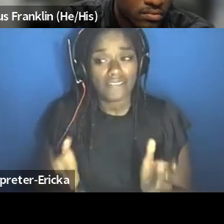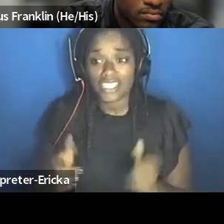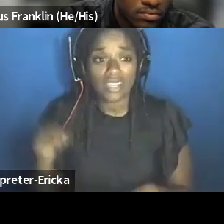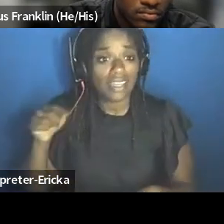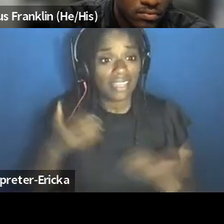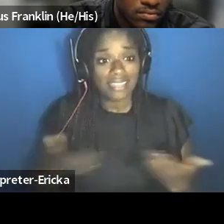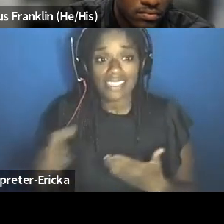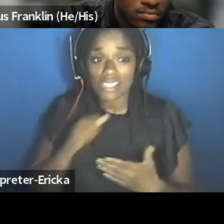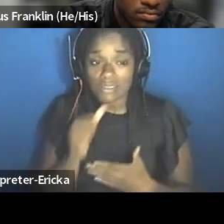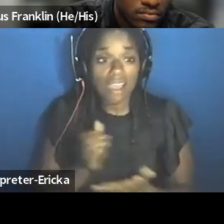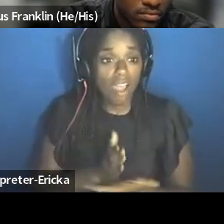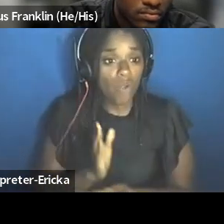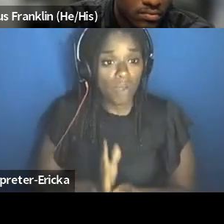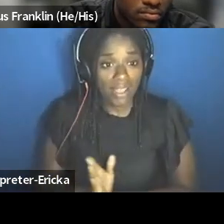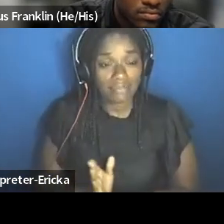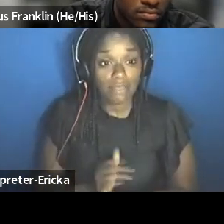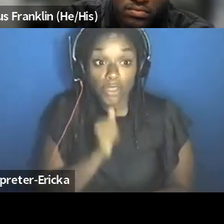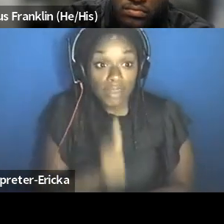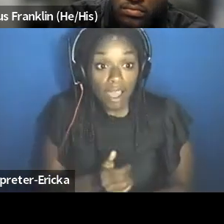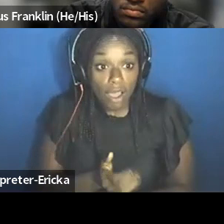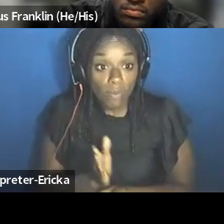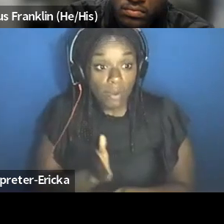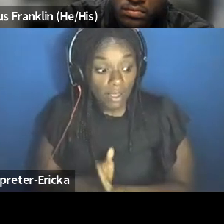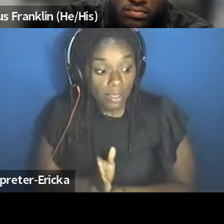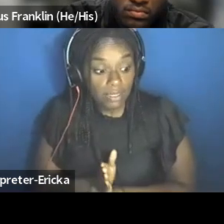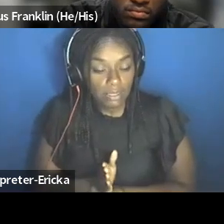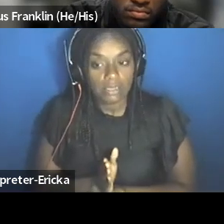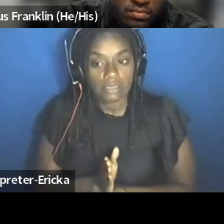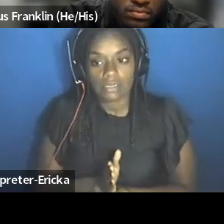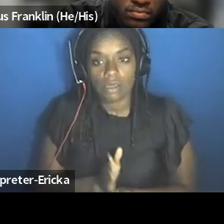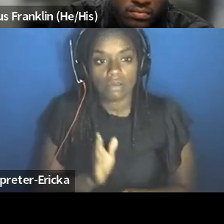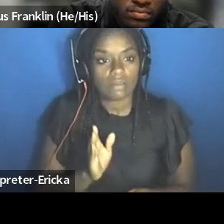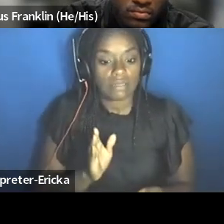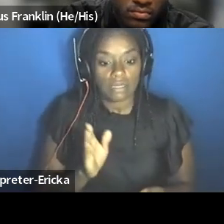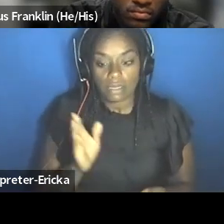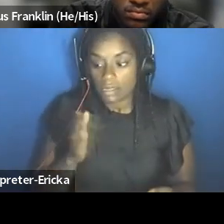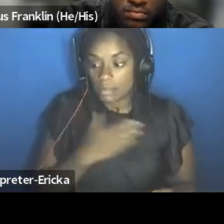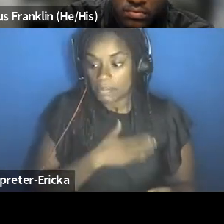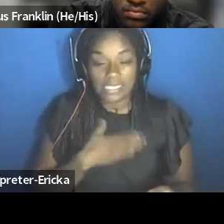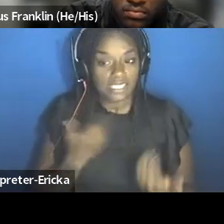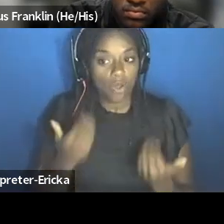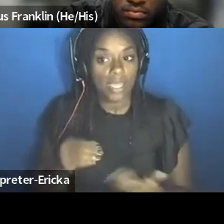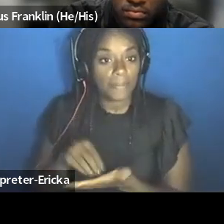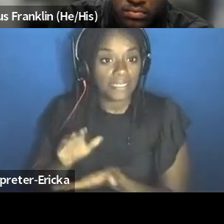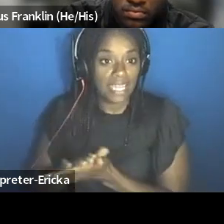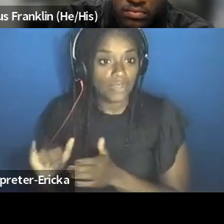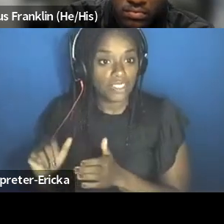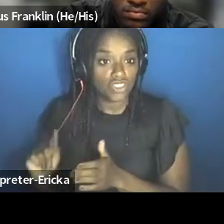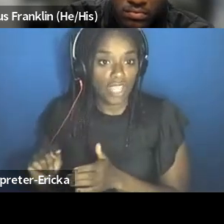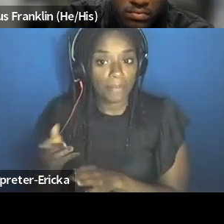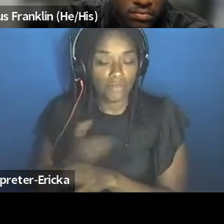not going okay. And so if you have other things like that, please put them in the chat before we run out of time.